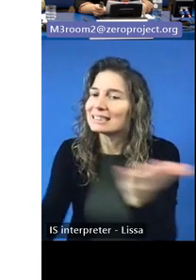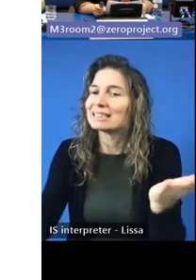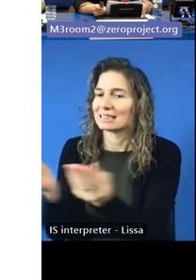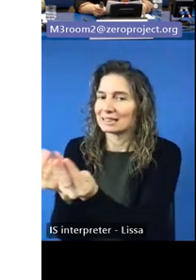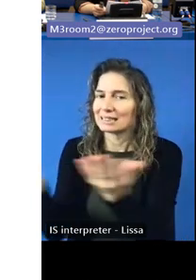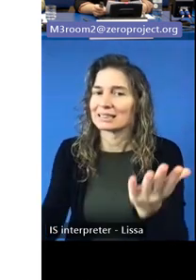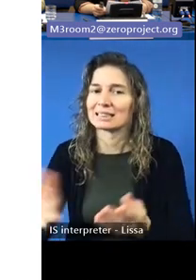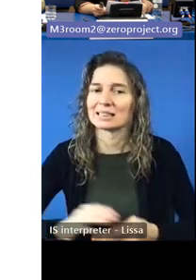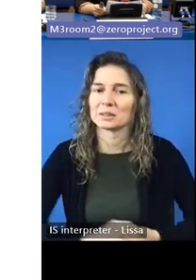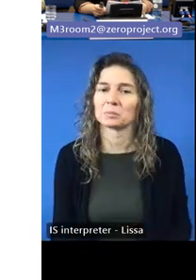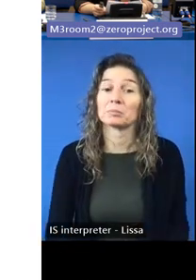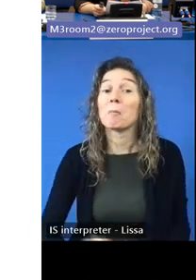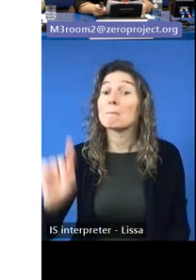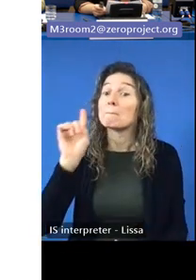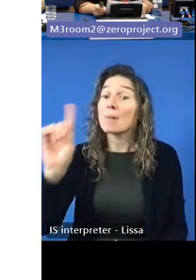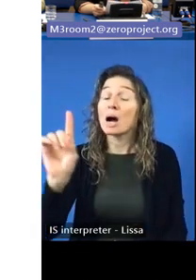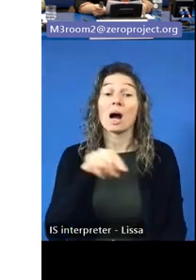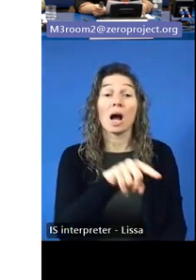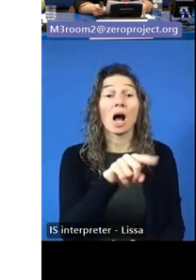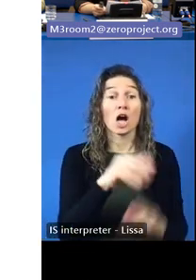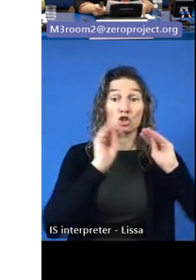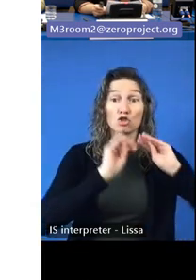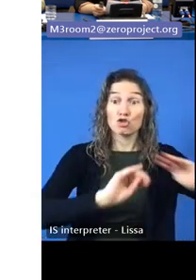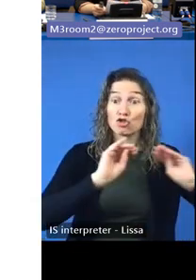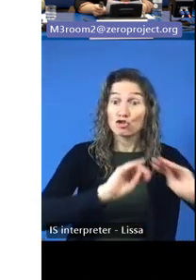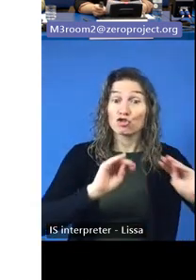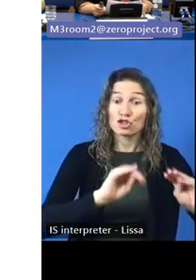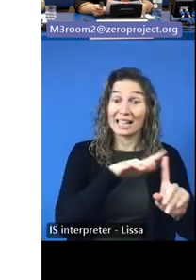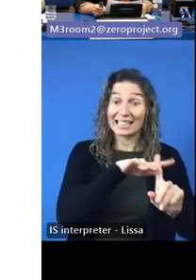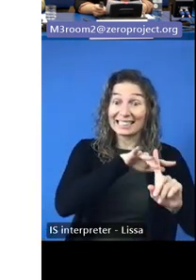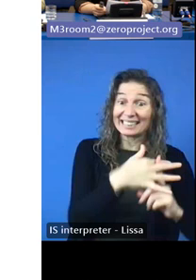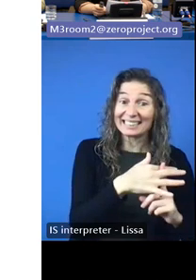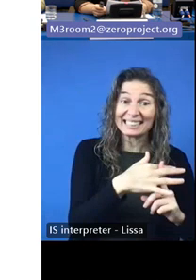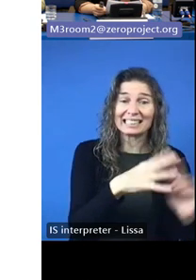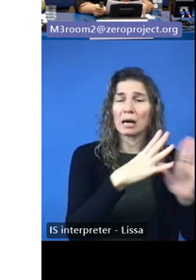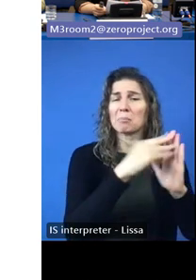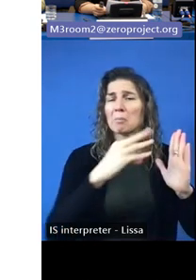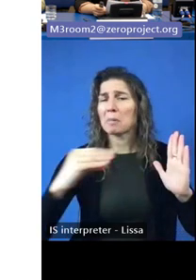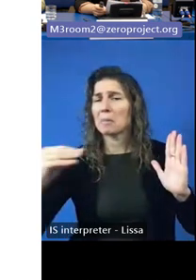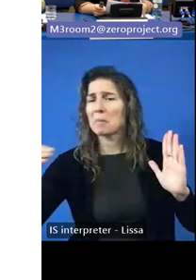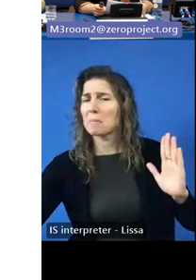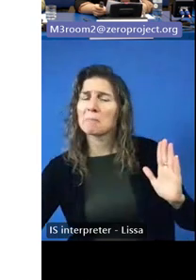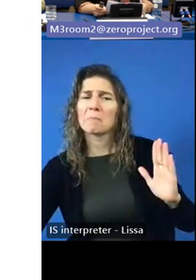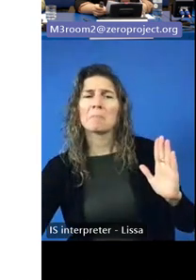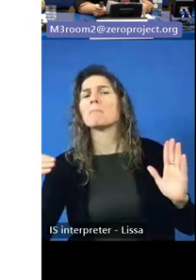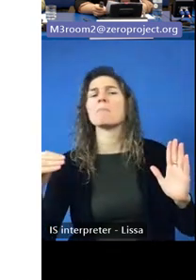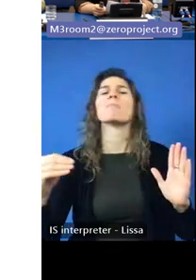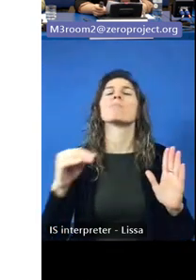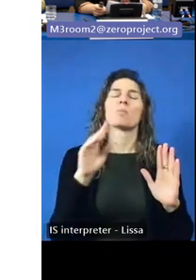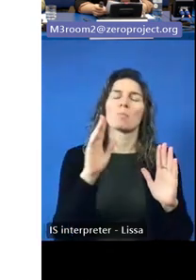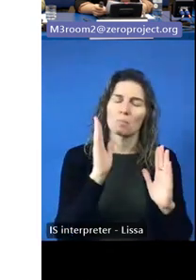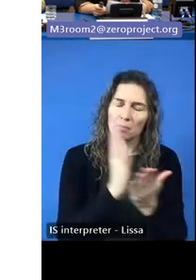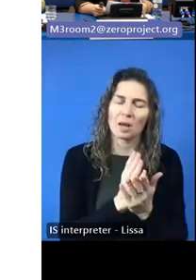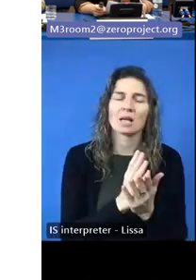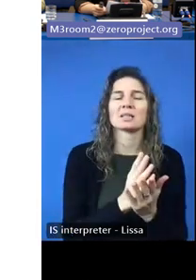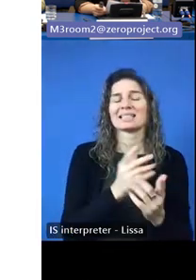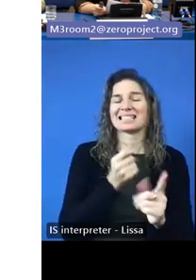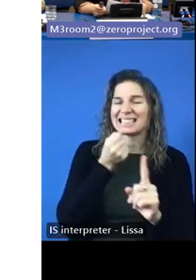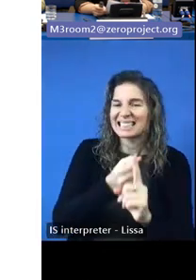successful trainings and programs, we also leverage our data to reach as many children as possible through advocacy. Depending